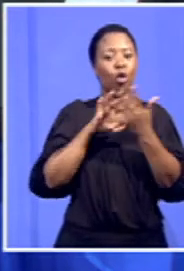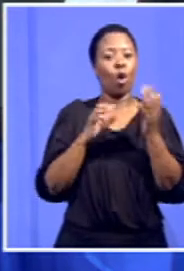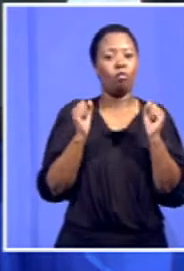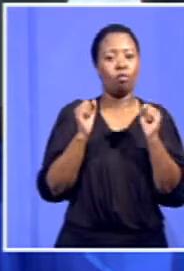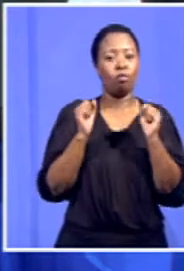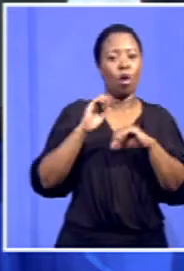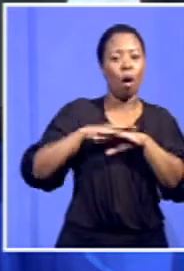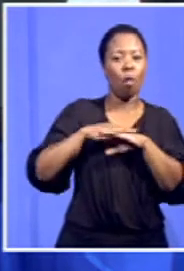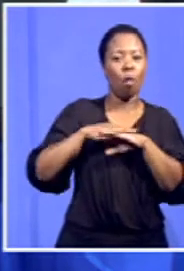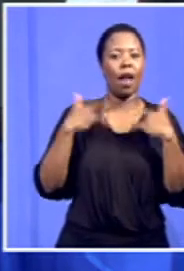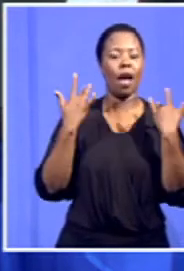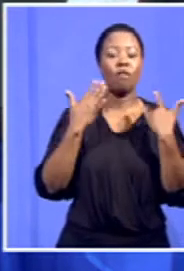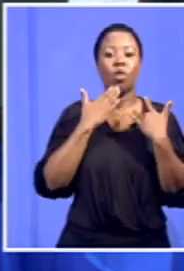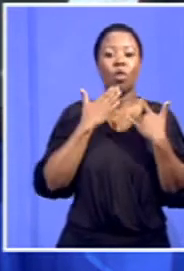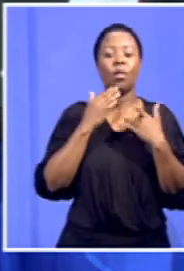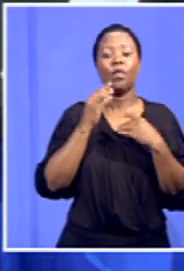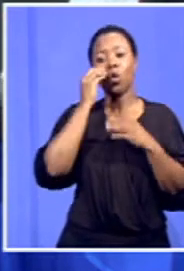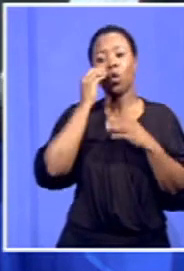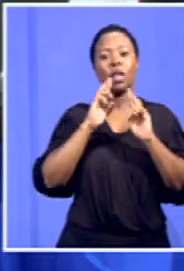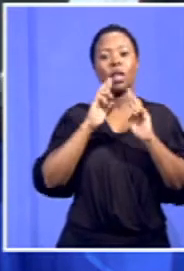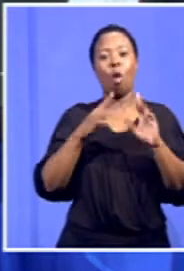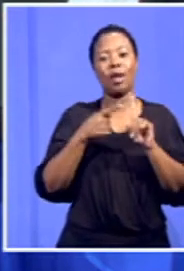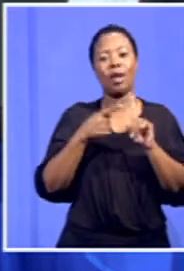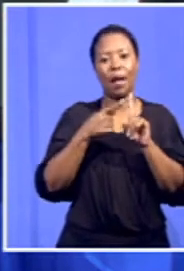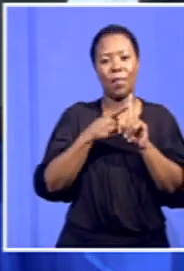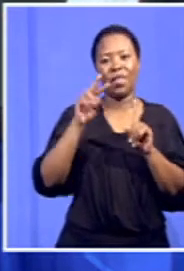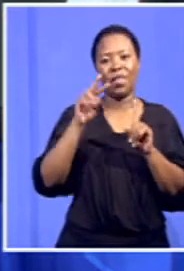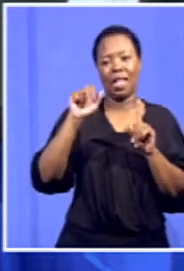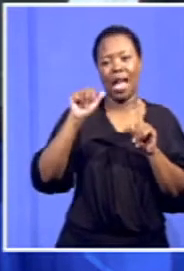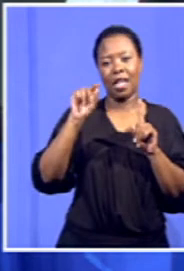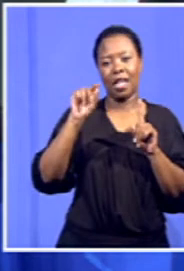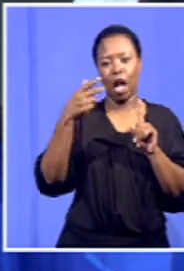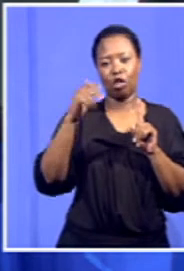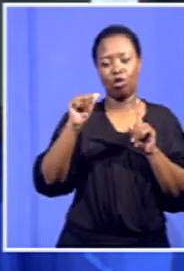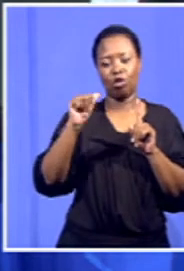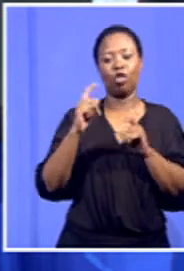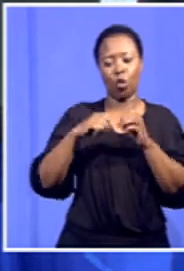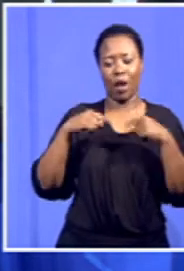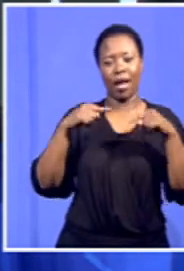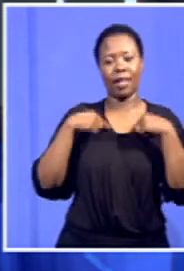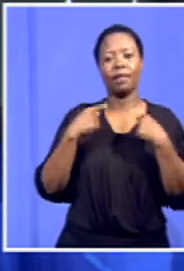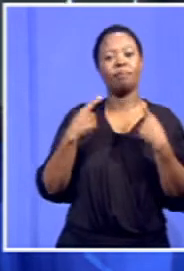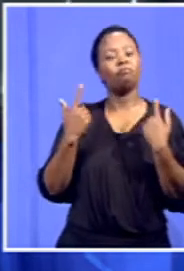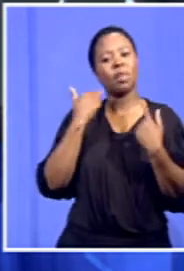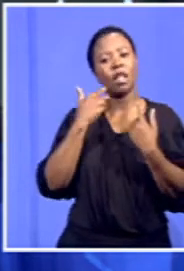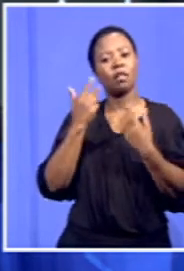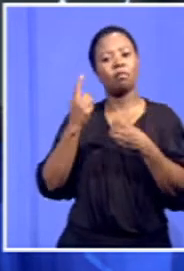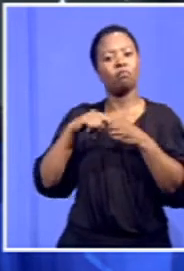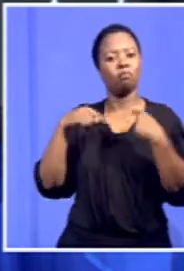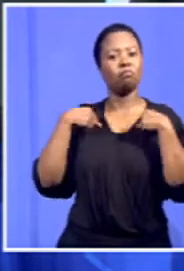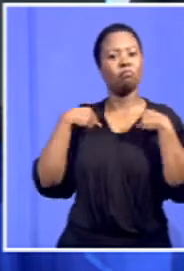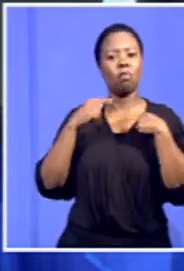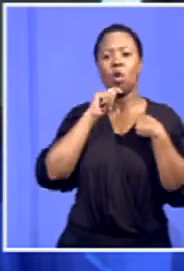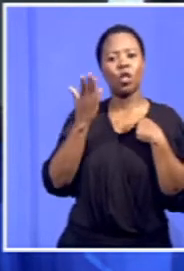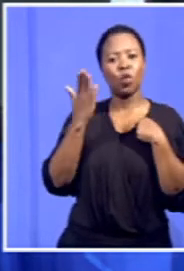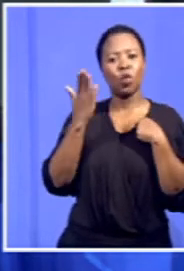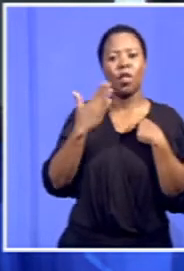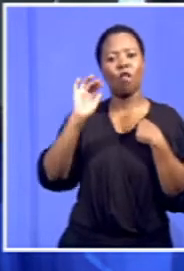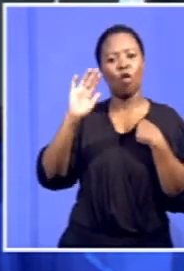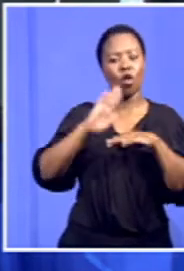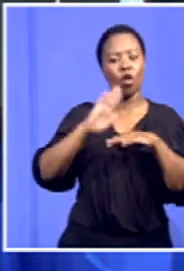live to SABC News reporter Natasha Piri, who joins us now. Natasha, it's great to have you on the program. A very good morning to you. Thank you for your